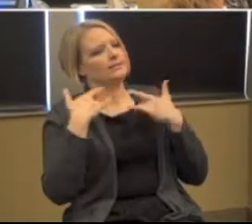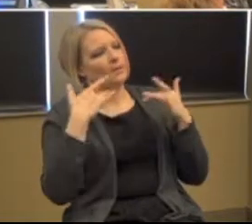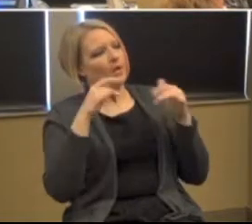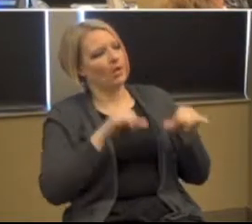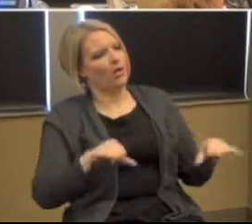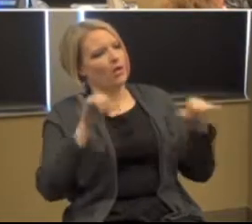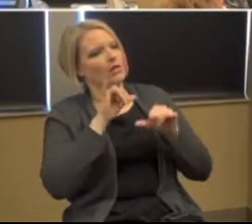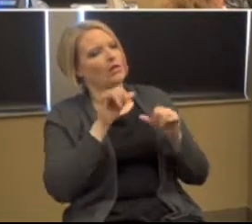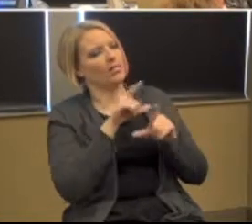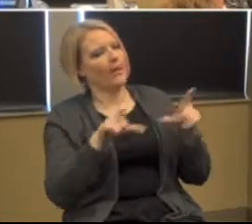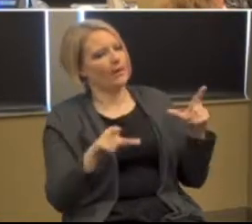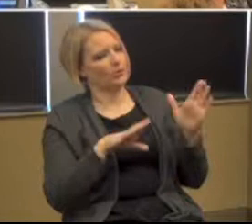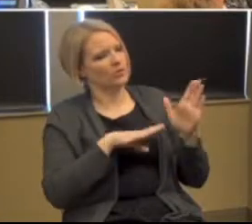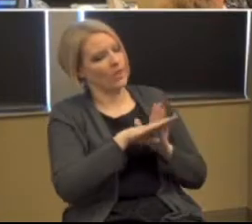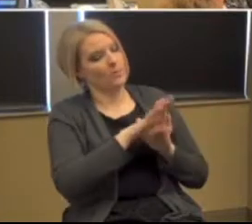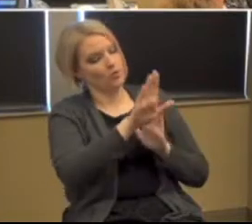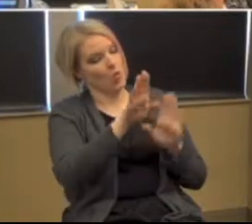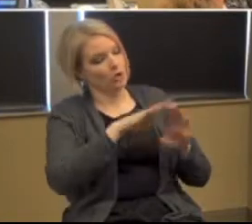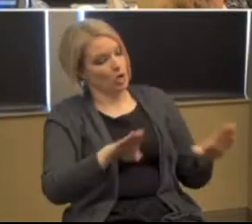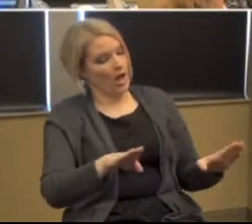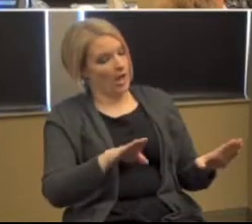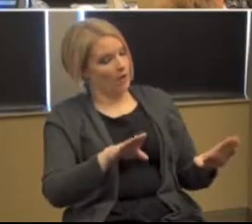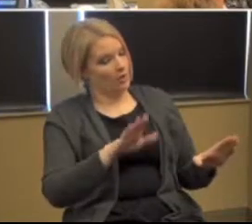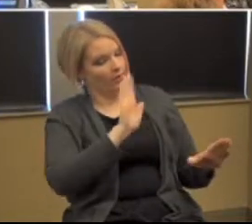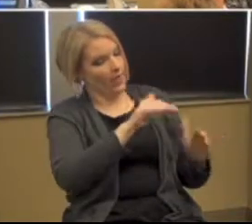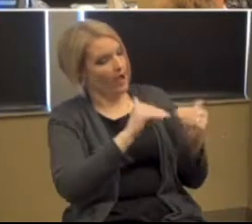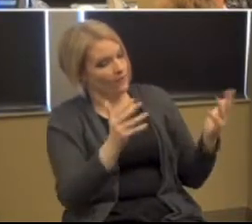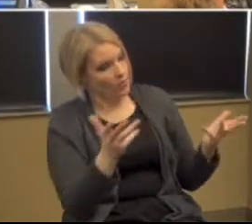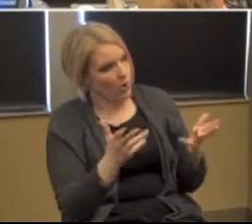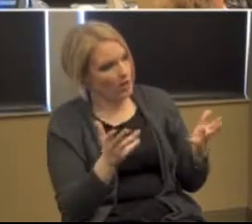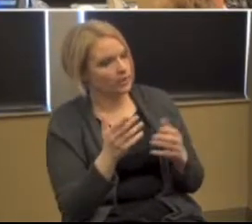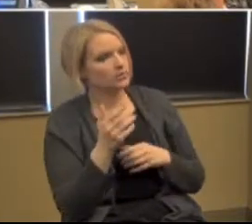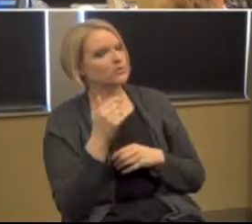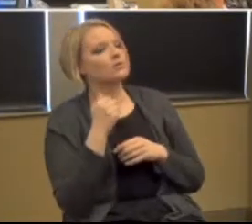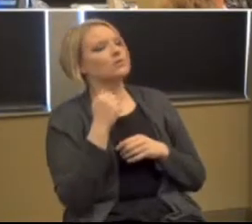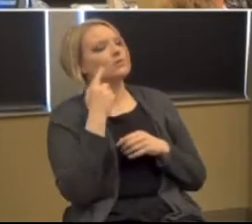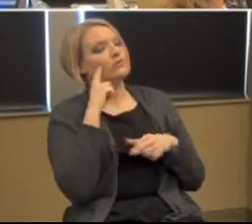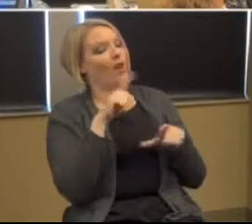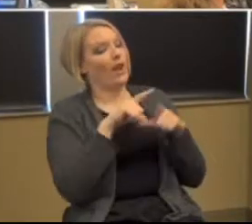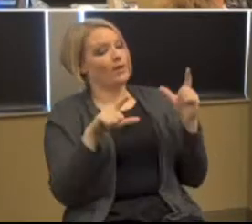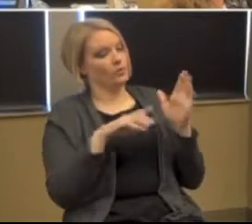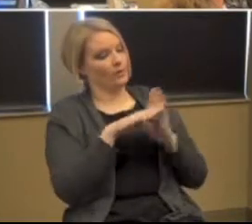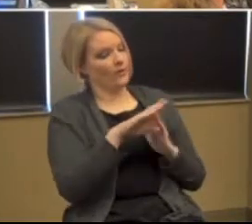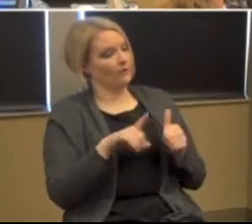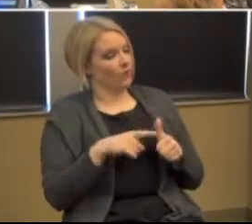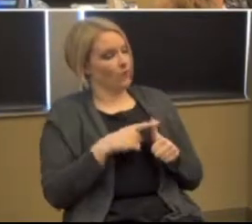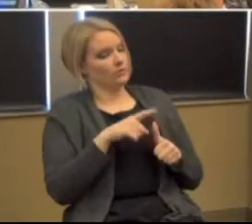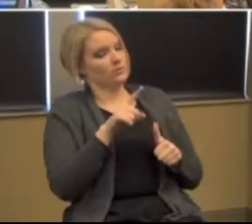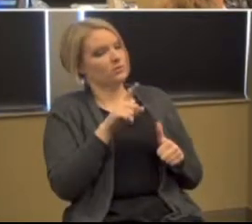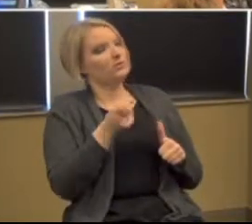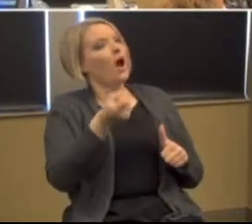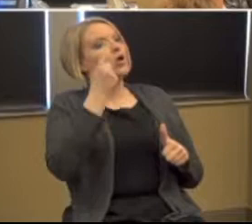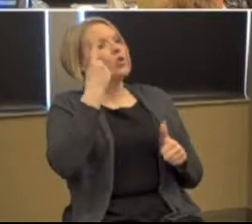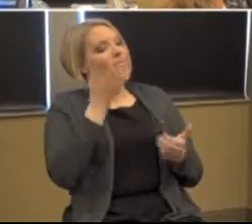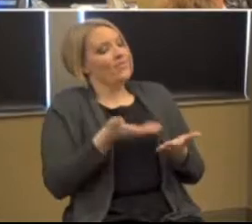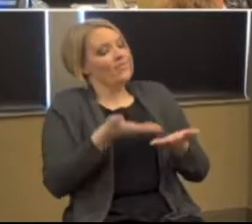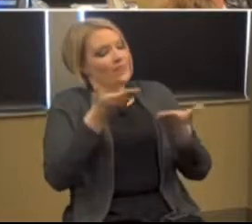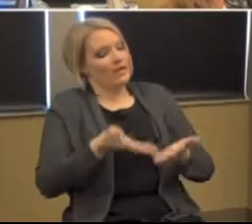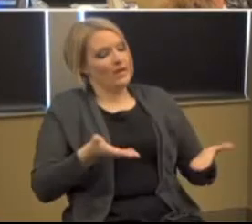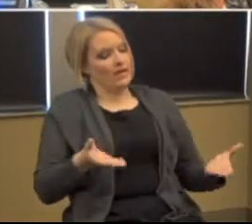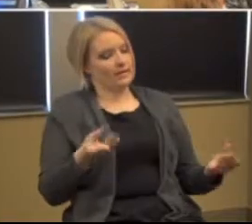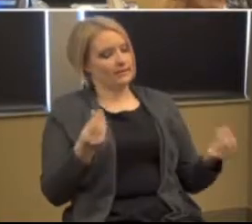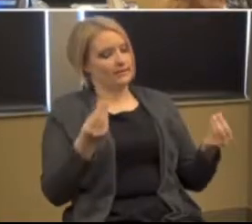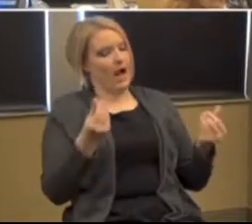of present levels on language development? So in language development, kids first understand those actual items, right?